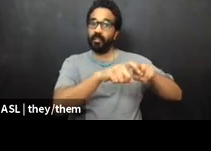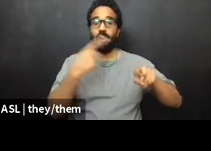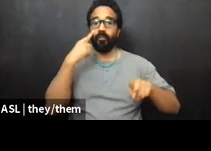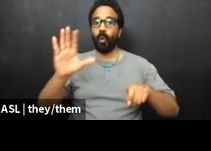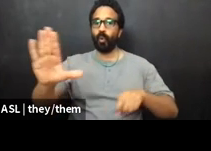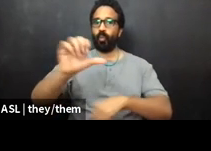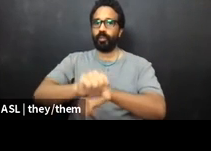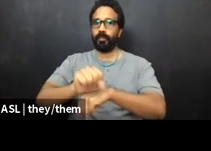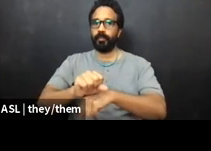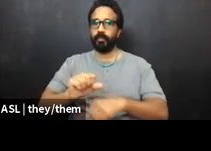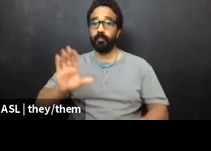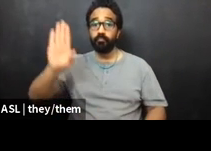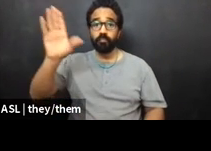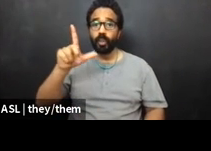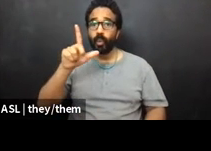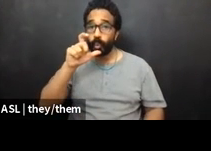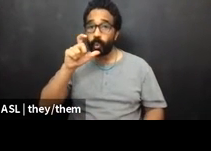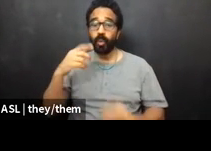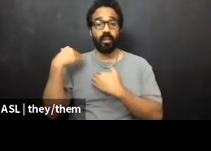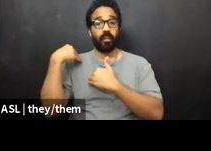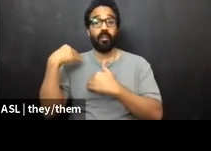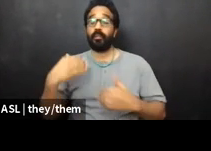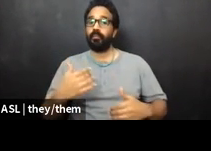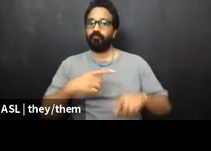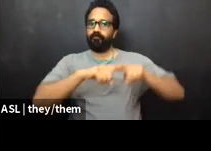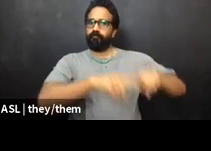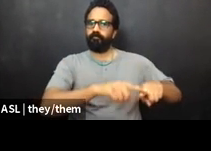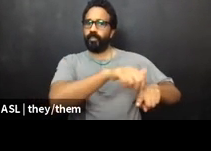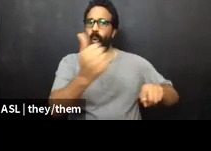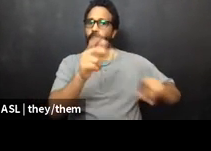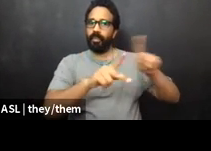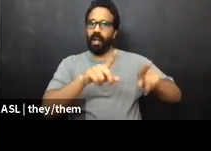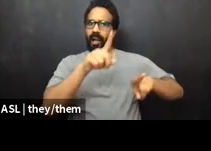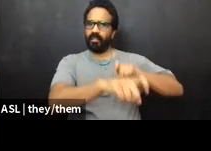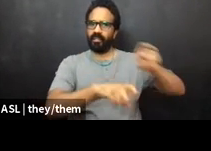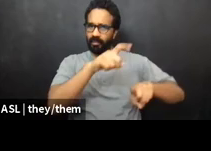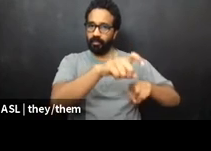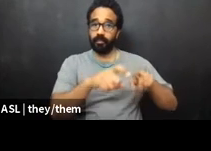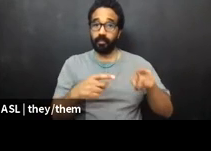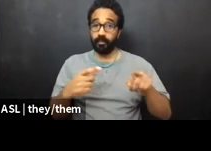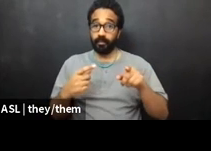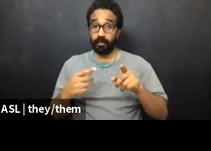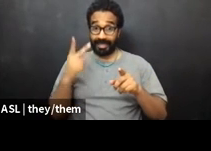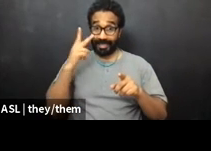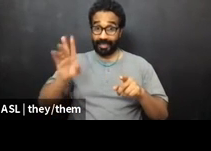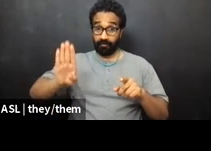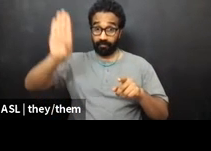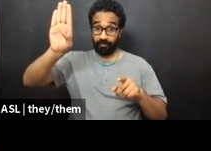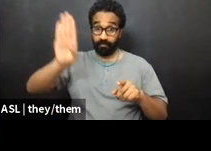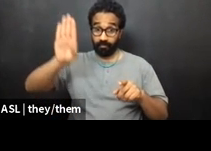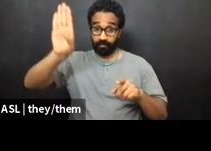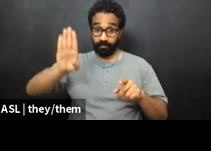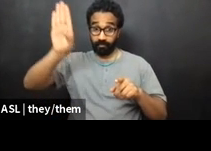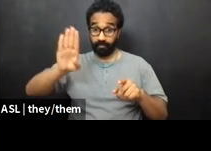relies on asking questions, gathering, please raise your hand, as we have one demonstrated here. Please raise your hand if you